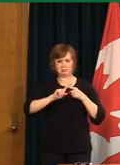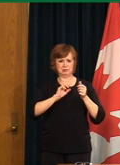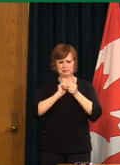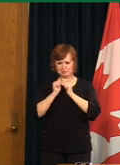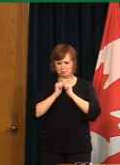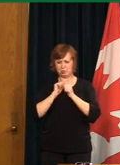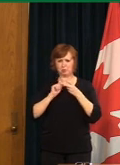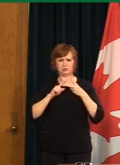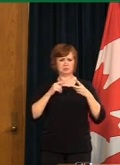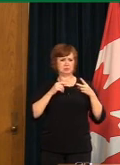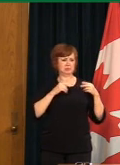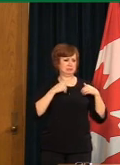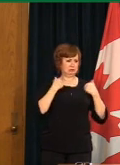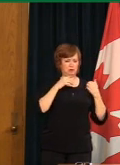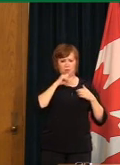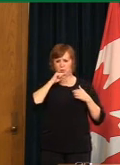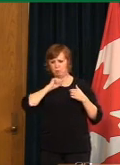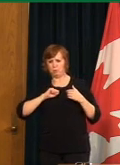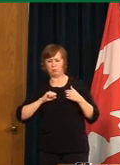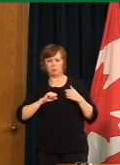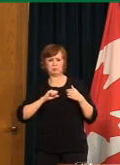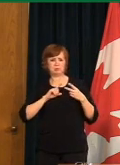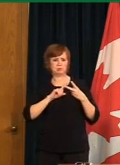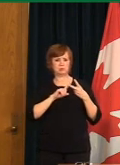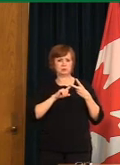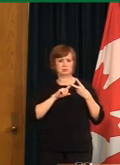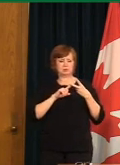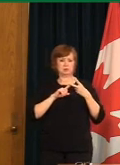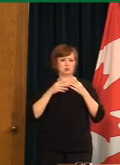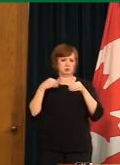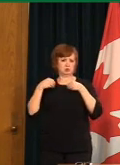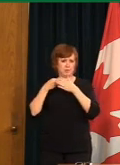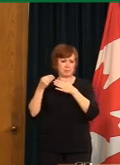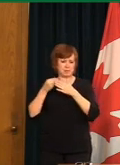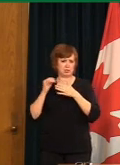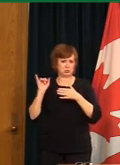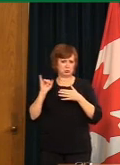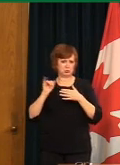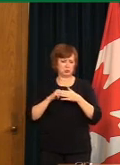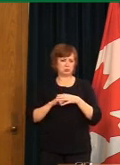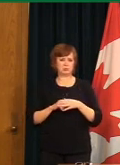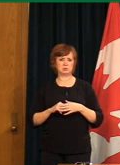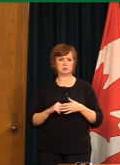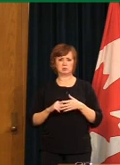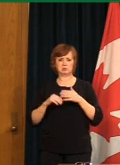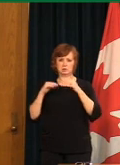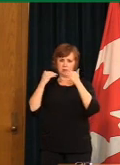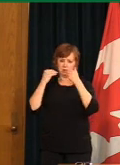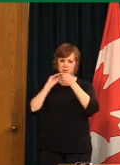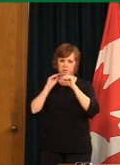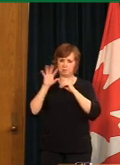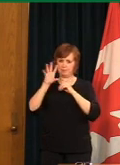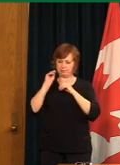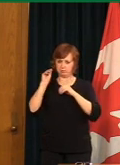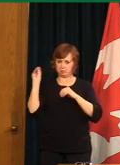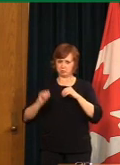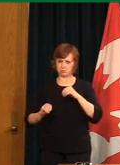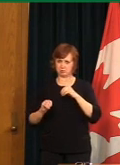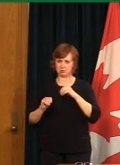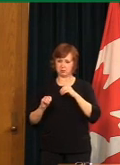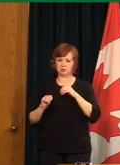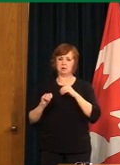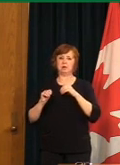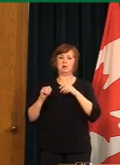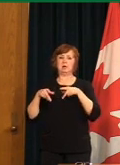youth athletics. There's impacts on our large retail locations, for example, only allowing 50% capacity